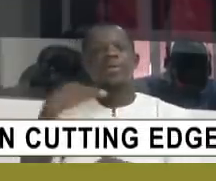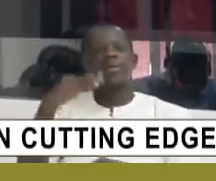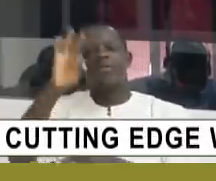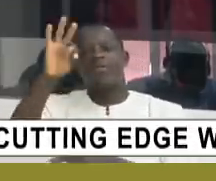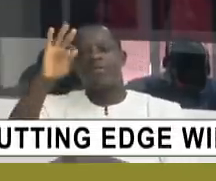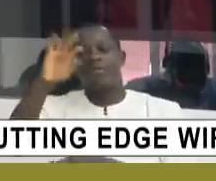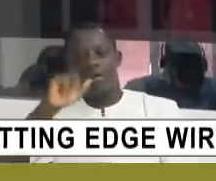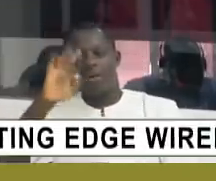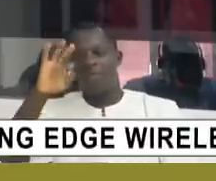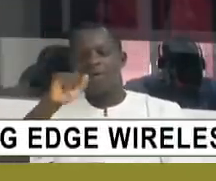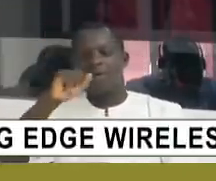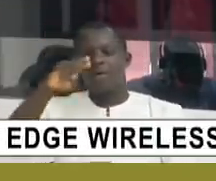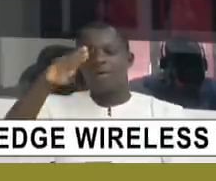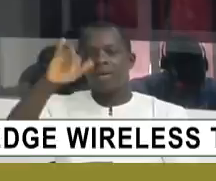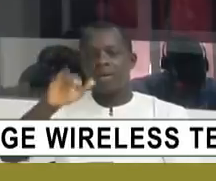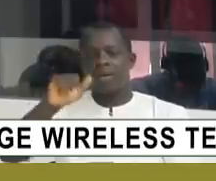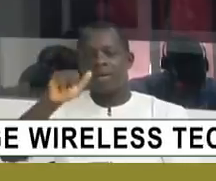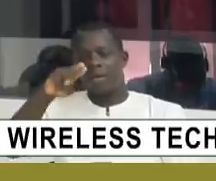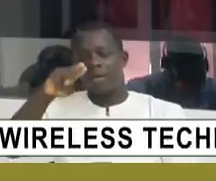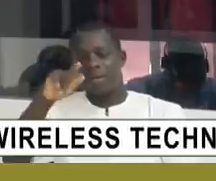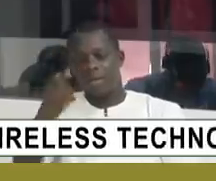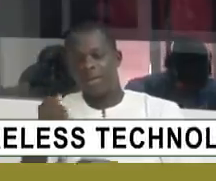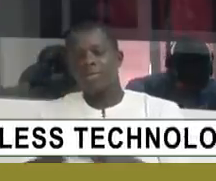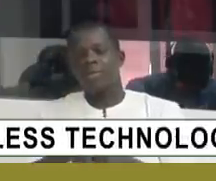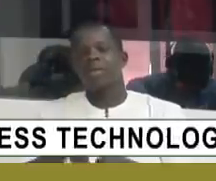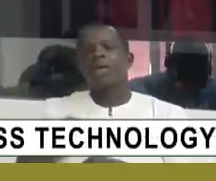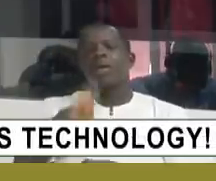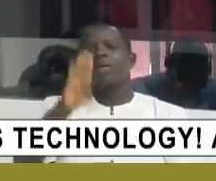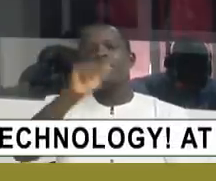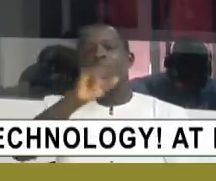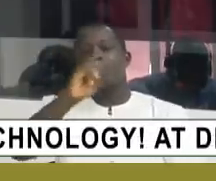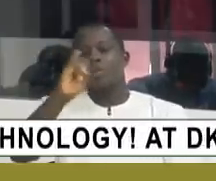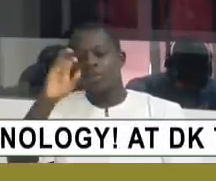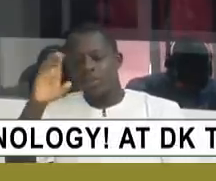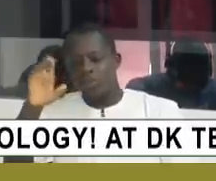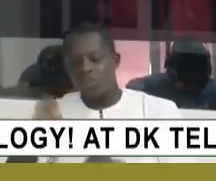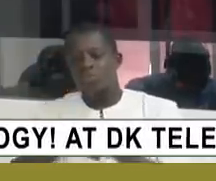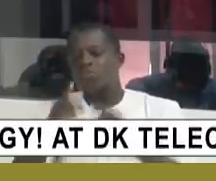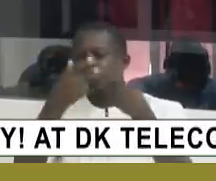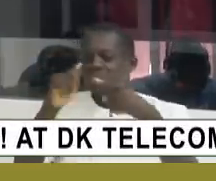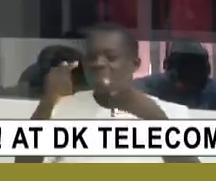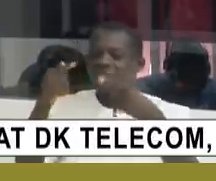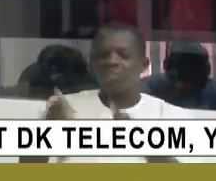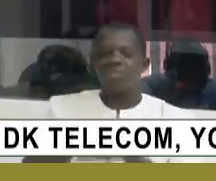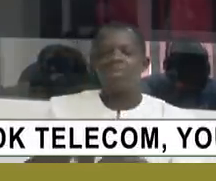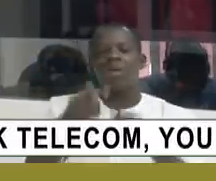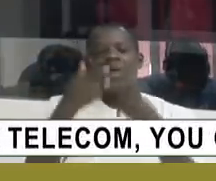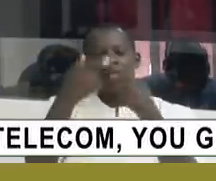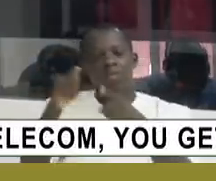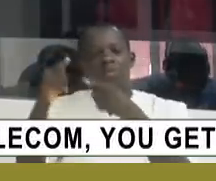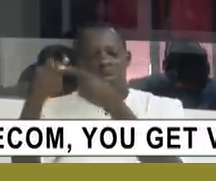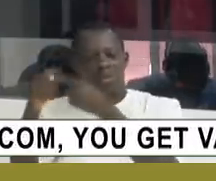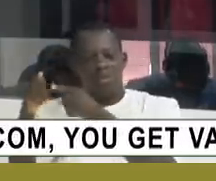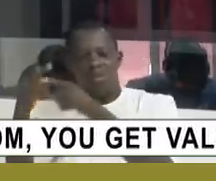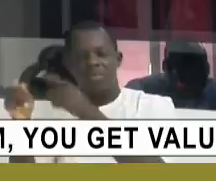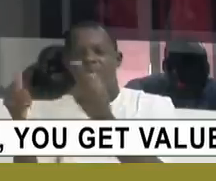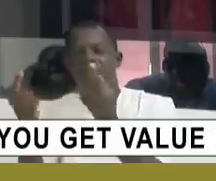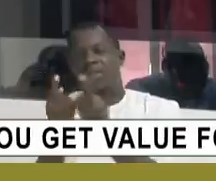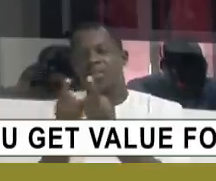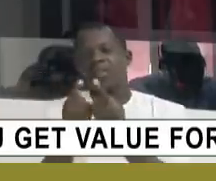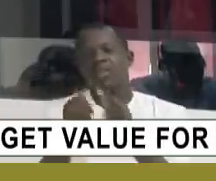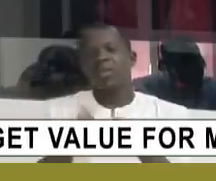about Bakari Kamara, which are completely divergent of one another. The same